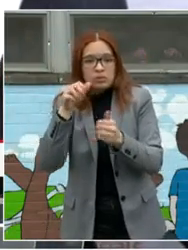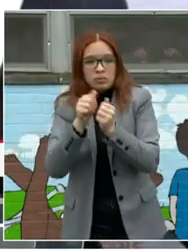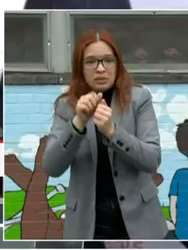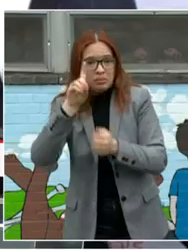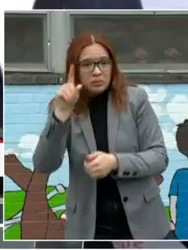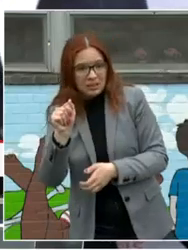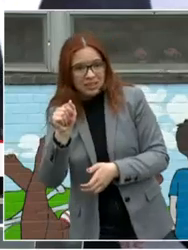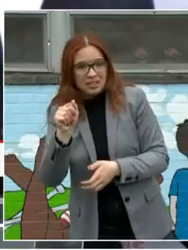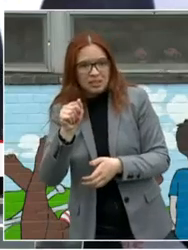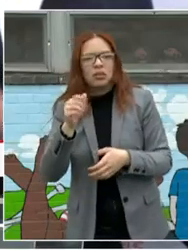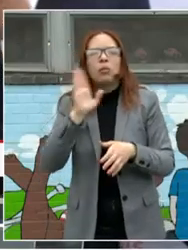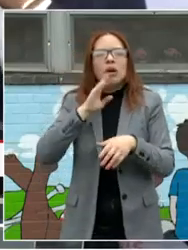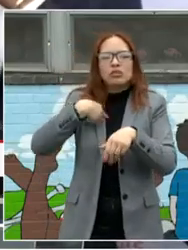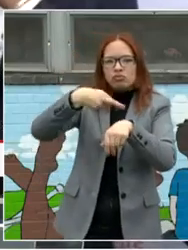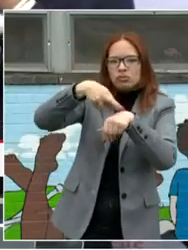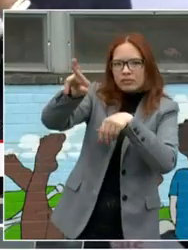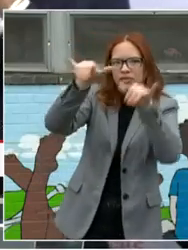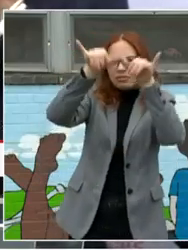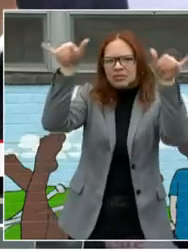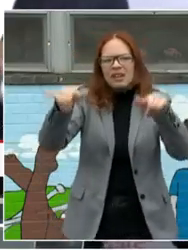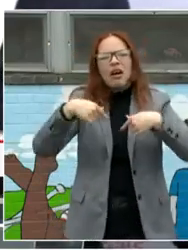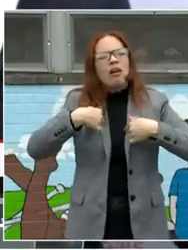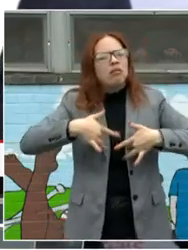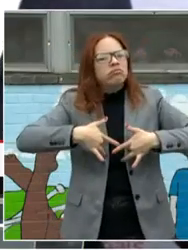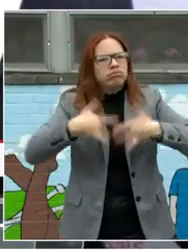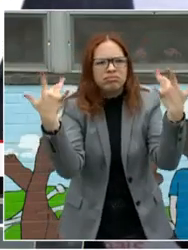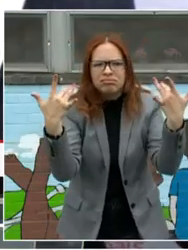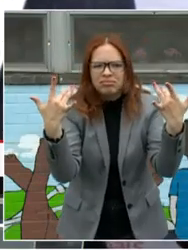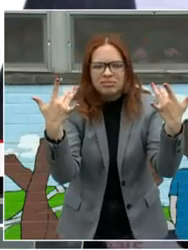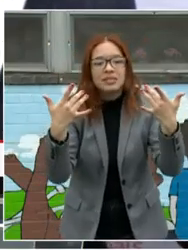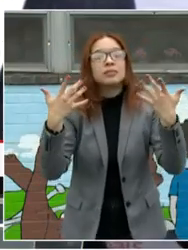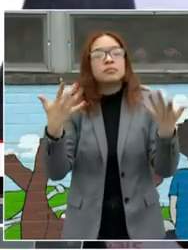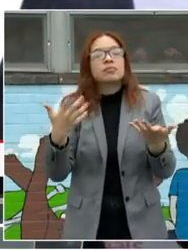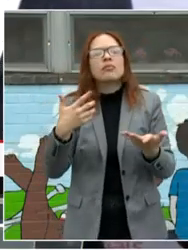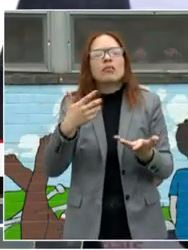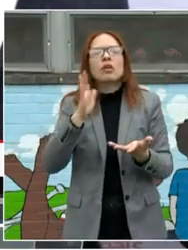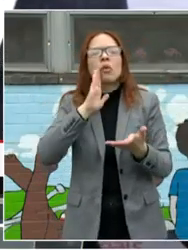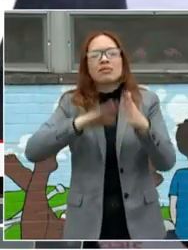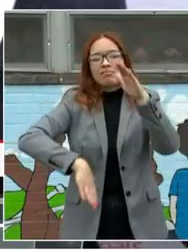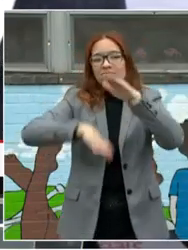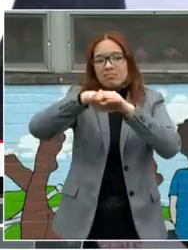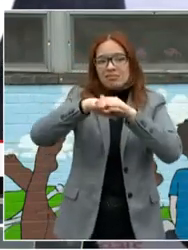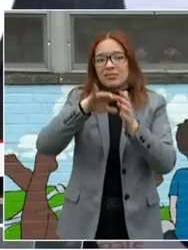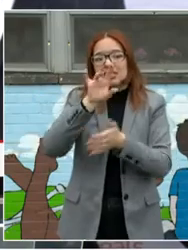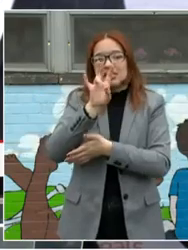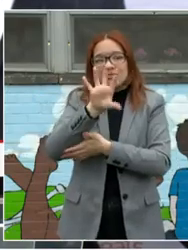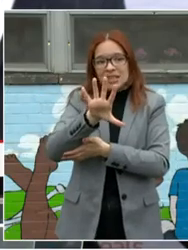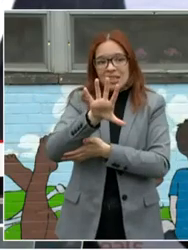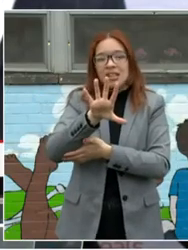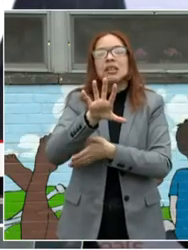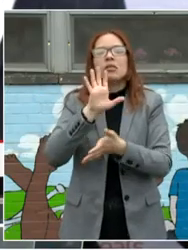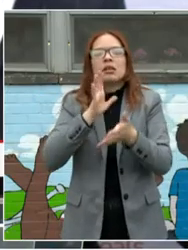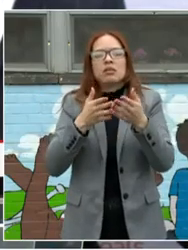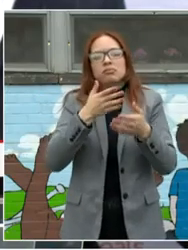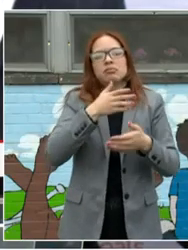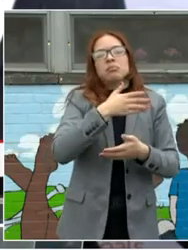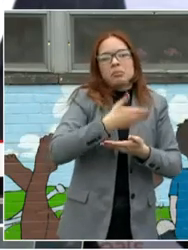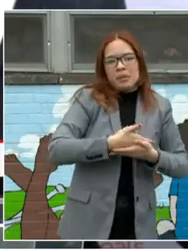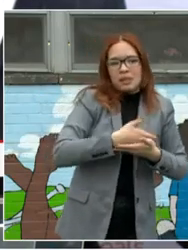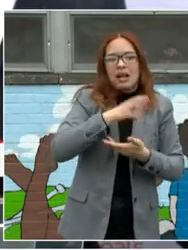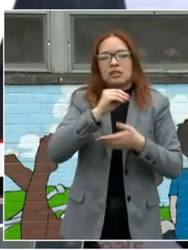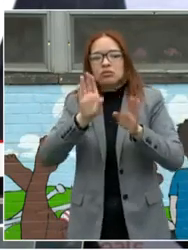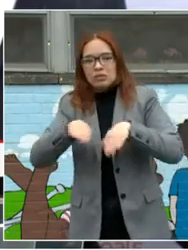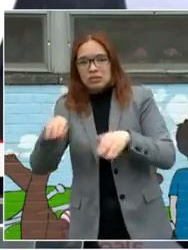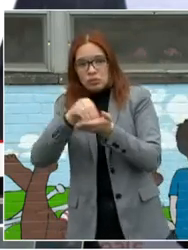excited. The numbers there are we will be able to serve up to 75 infants, and an additional 100 students in pre-K and 100 students